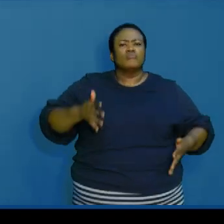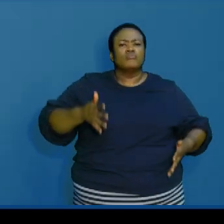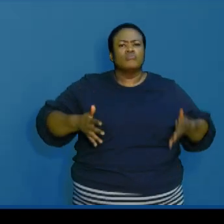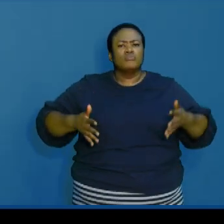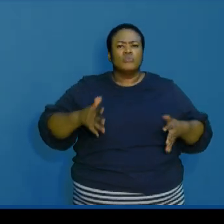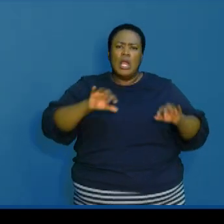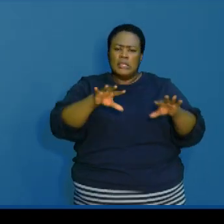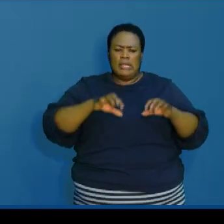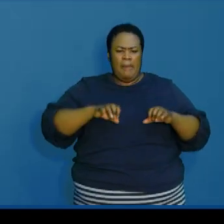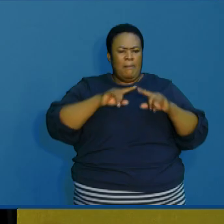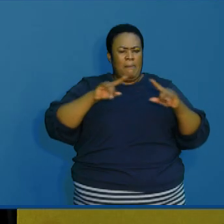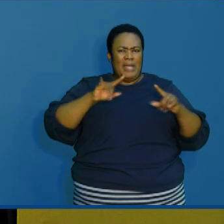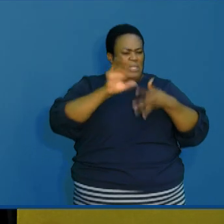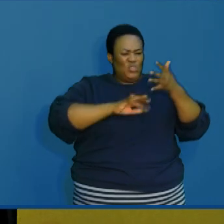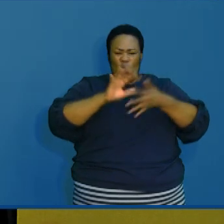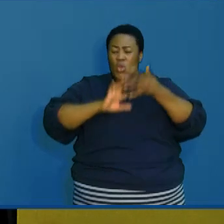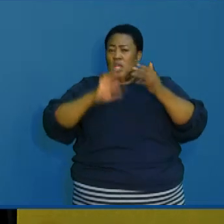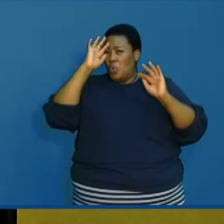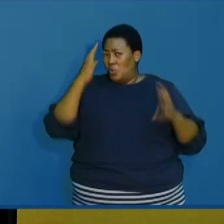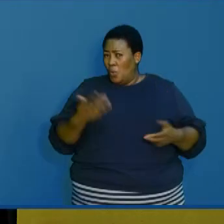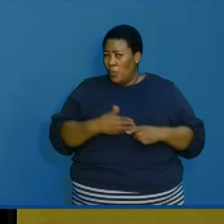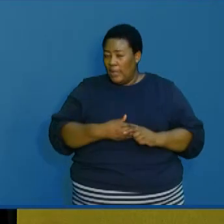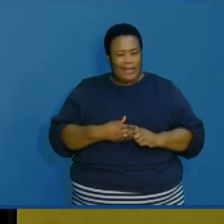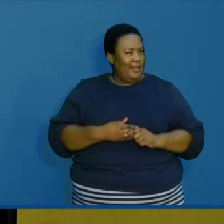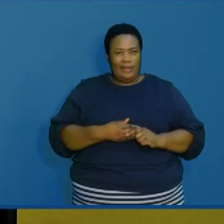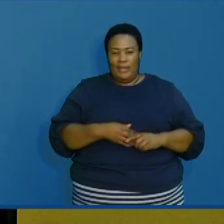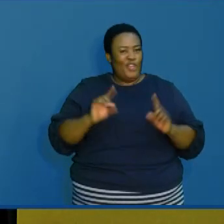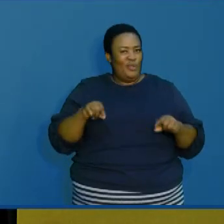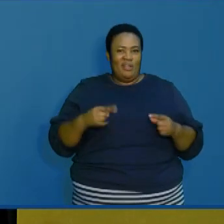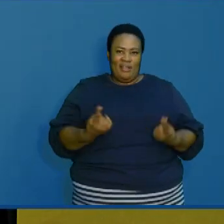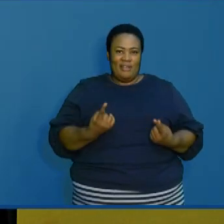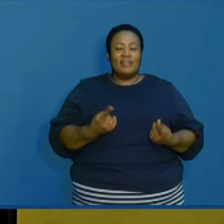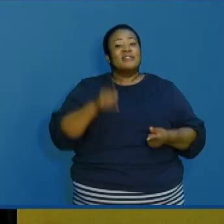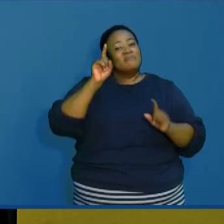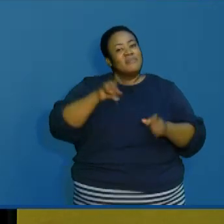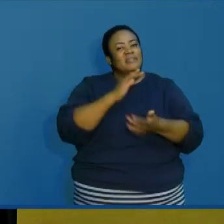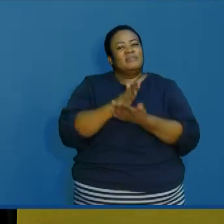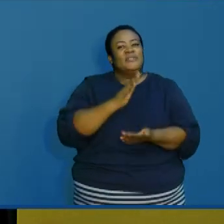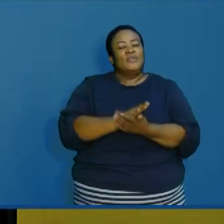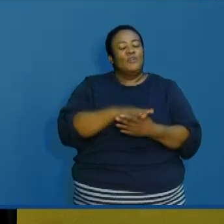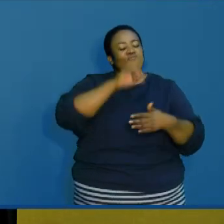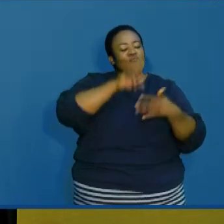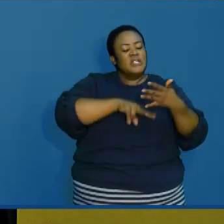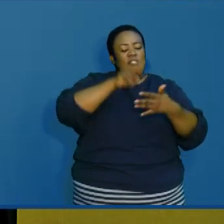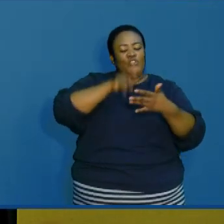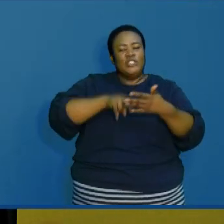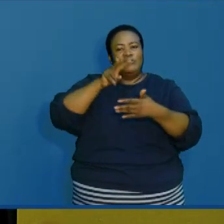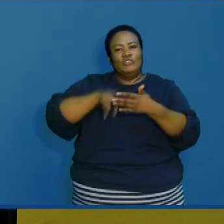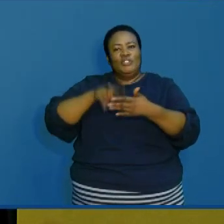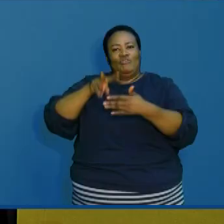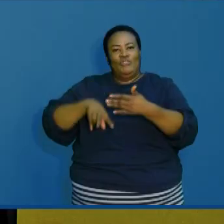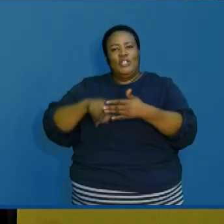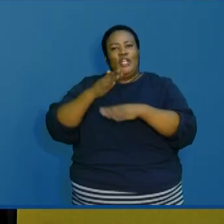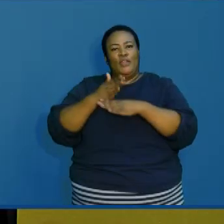no knowledge of your genre. Ensure that you read over and over again the different set works that you